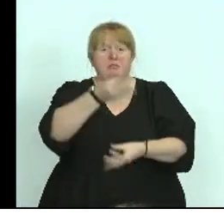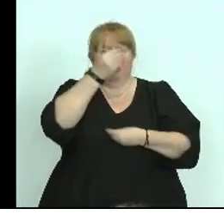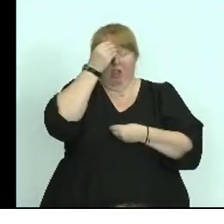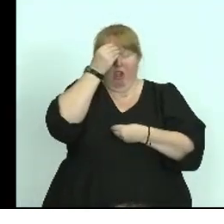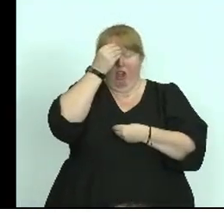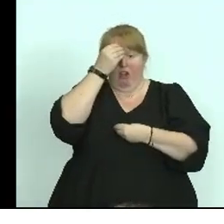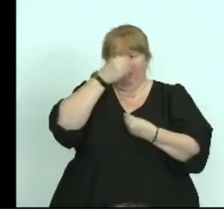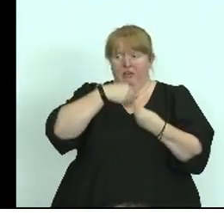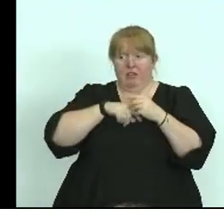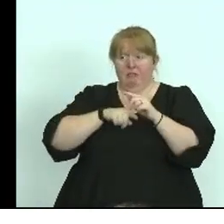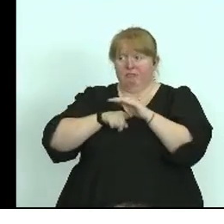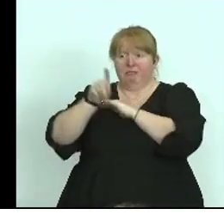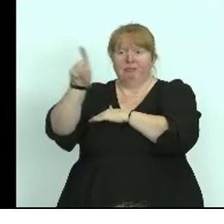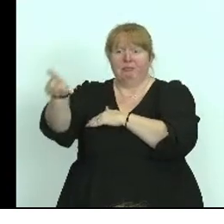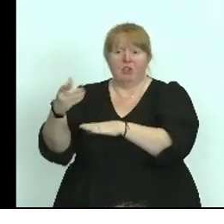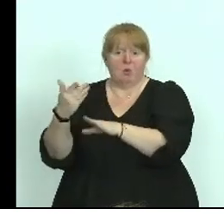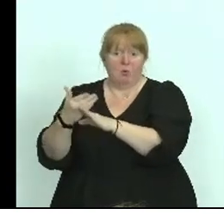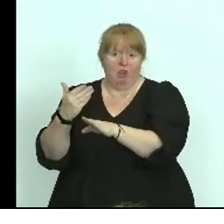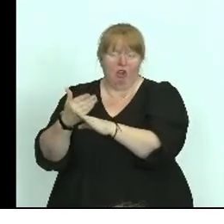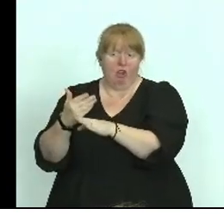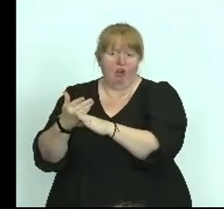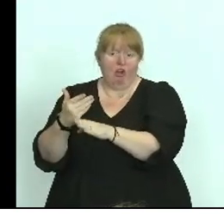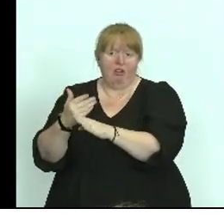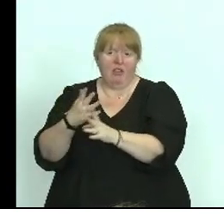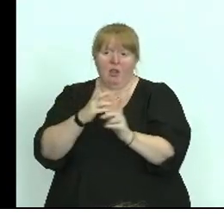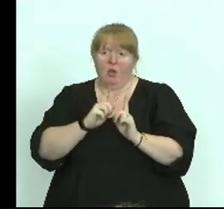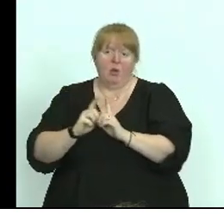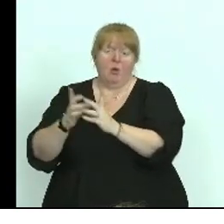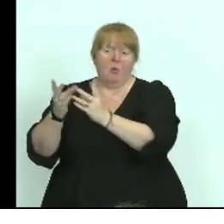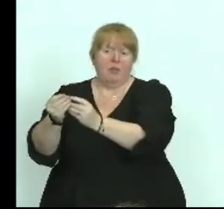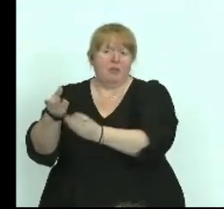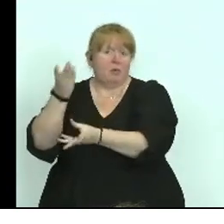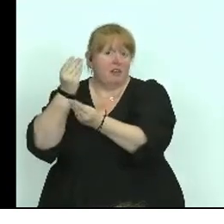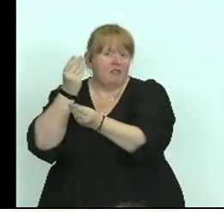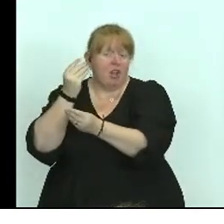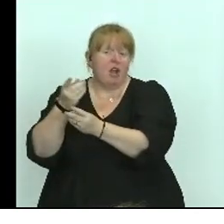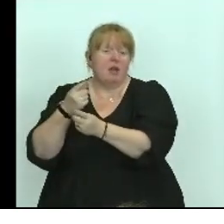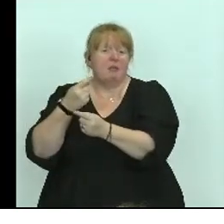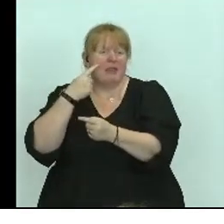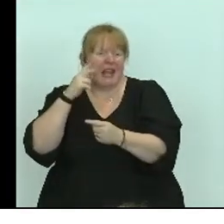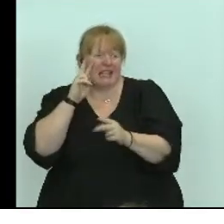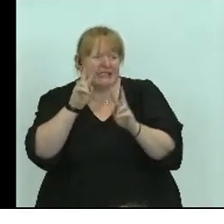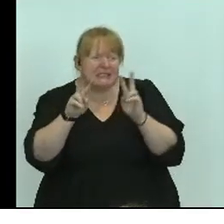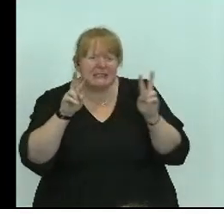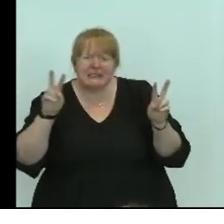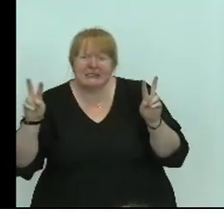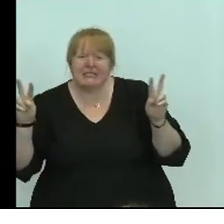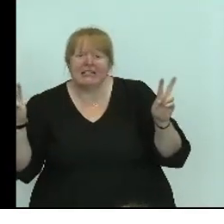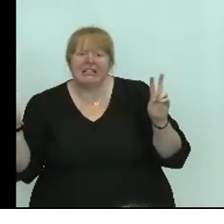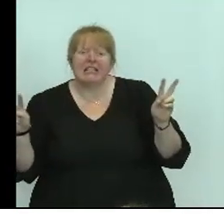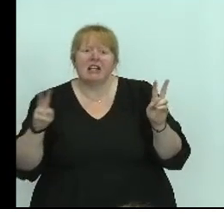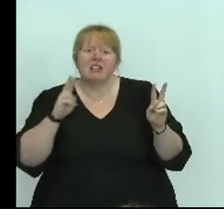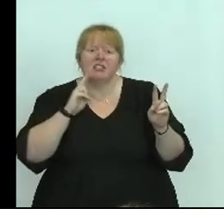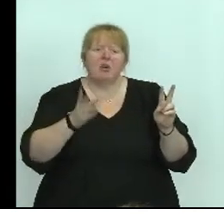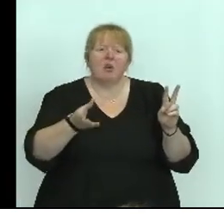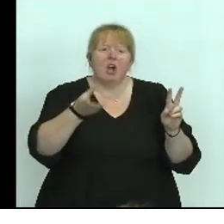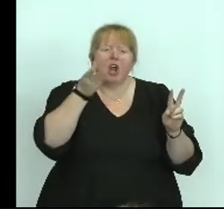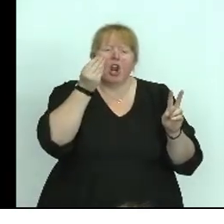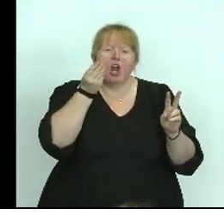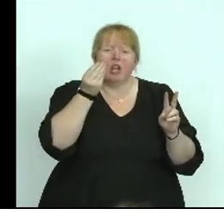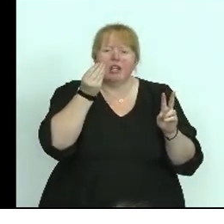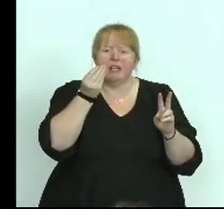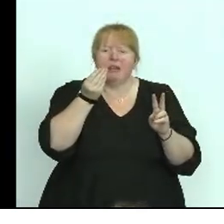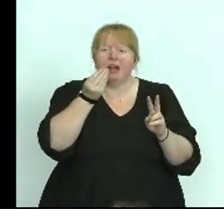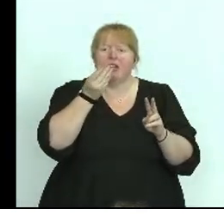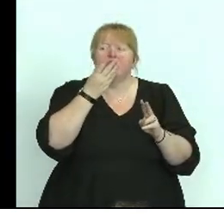class with them, and wherever they go, even if they can't help but see it. It's just like when learning about user